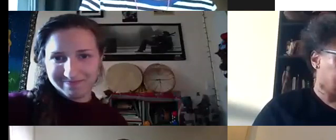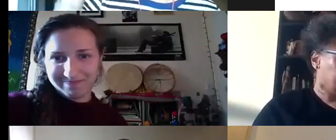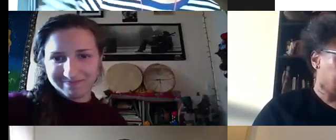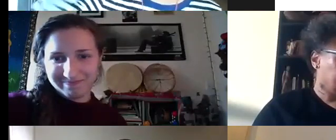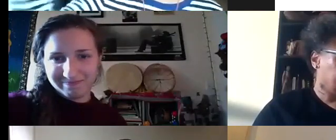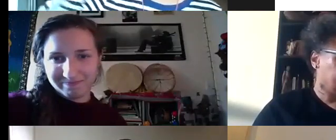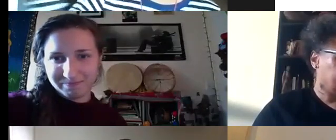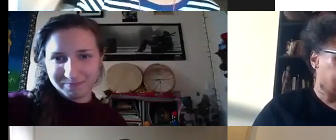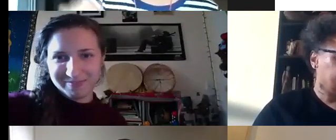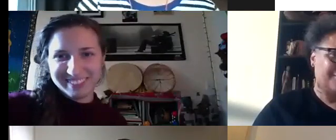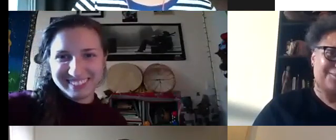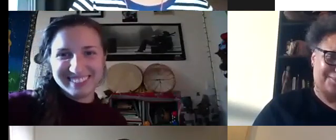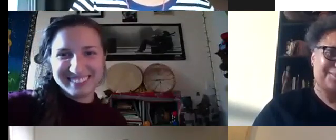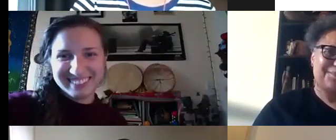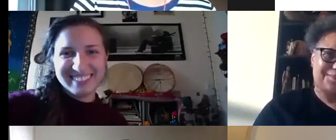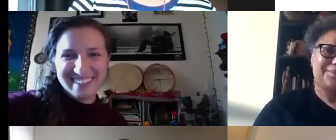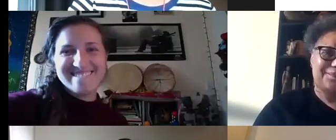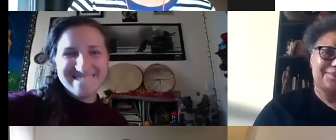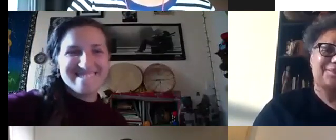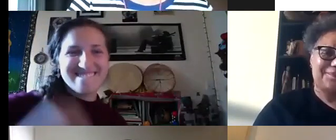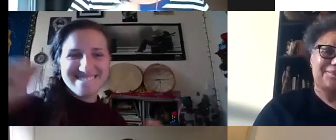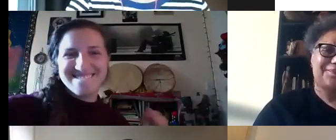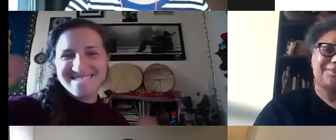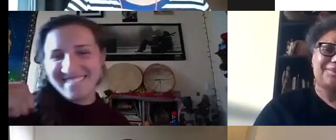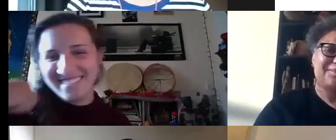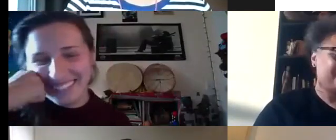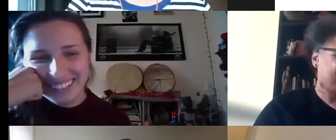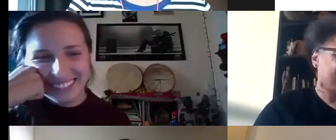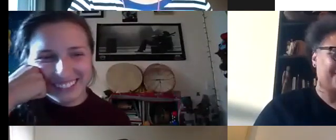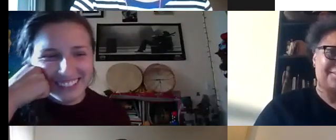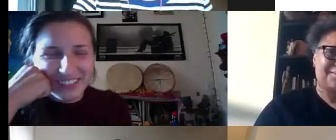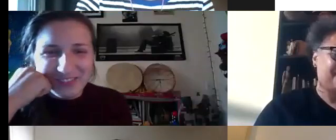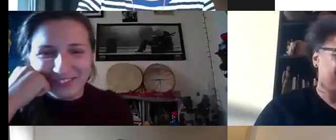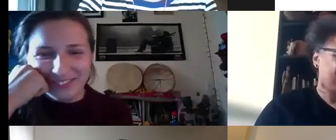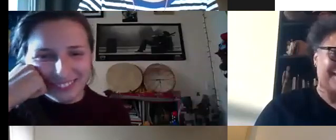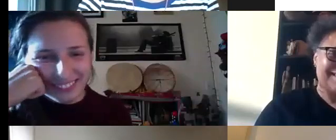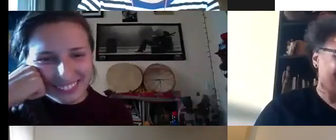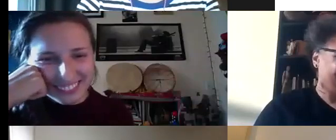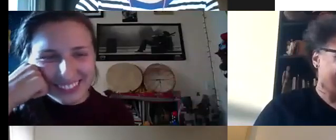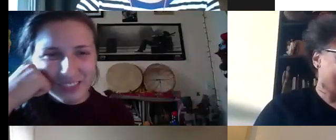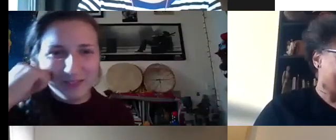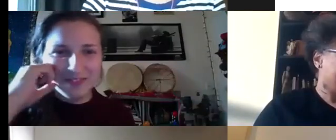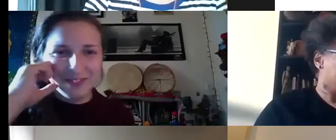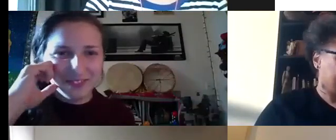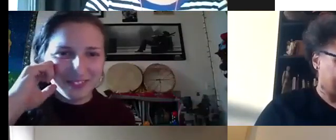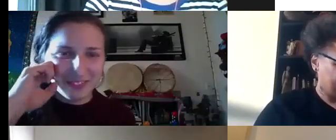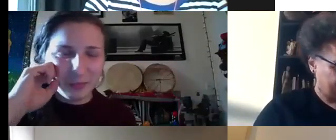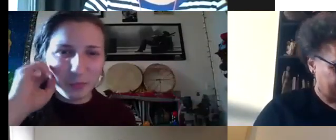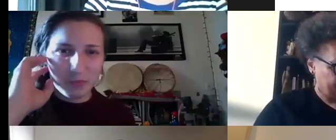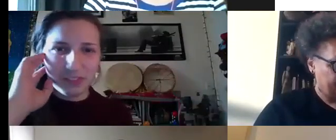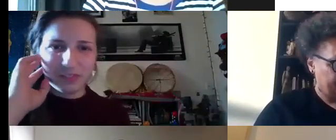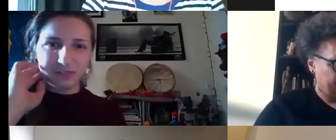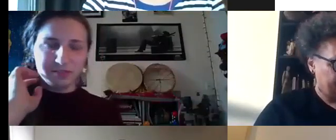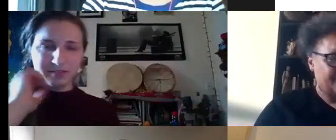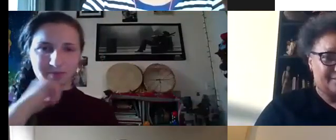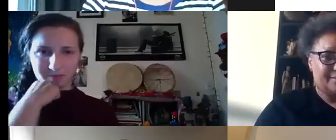the institutions it resides in. Due to Renovations is an installation piece focusing on a trans